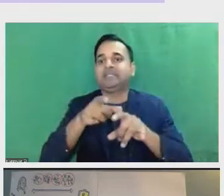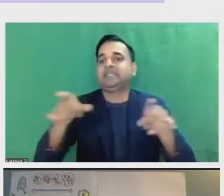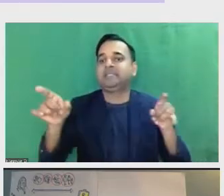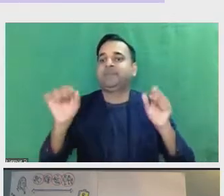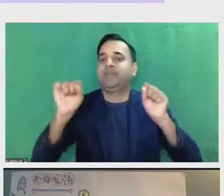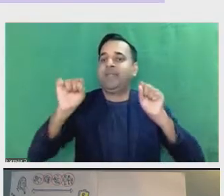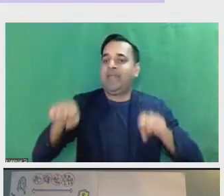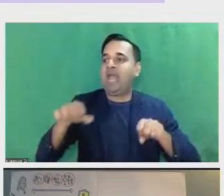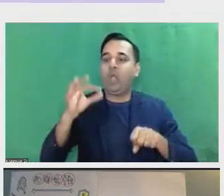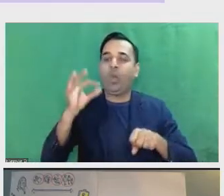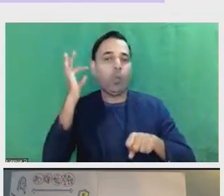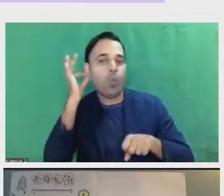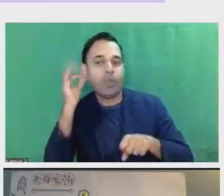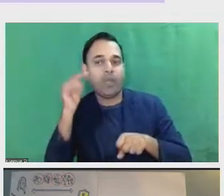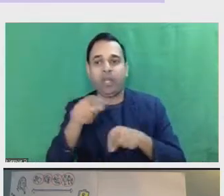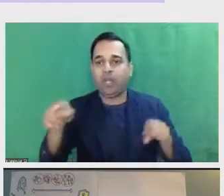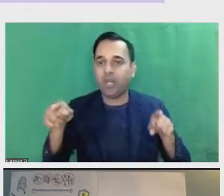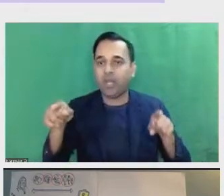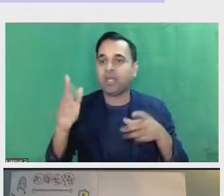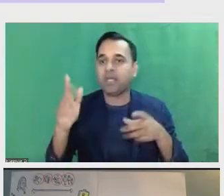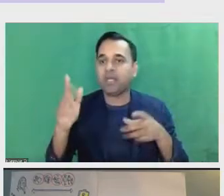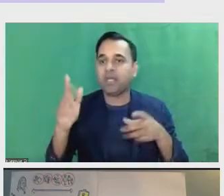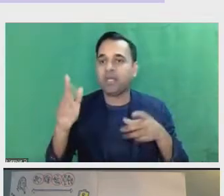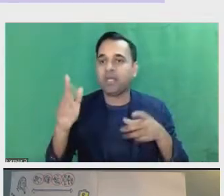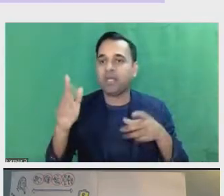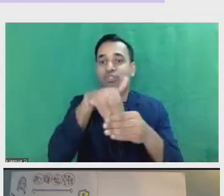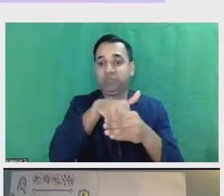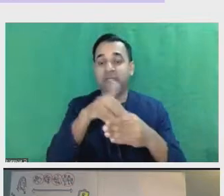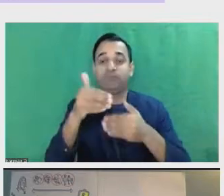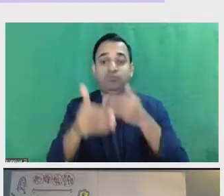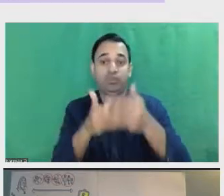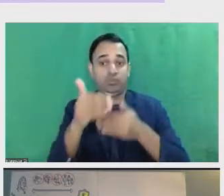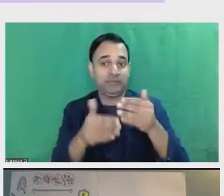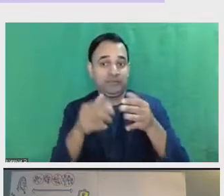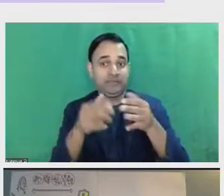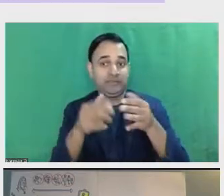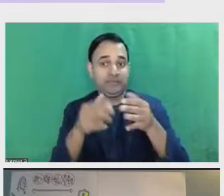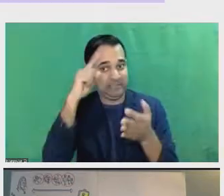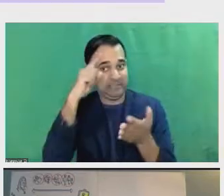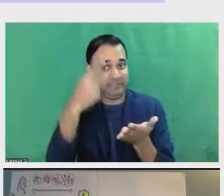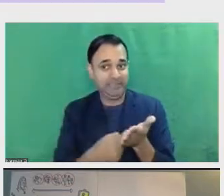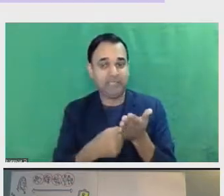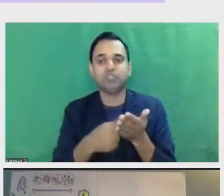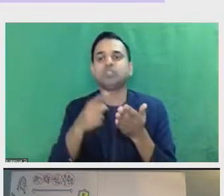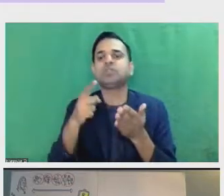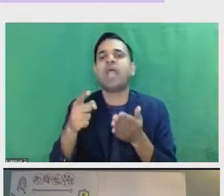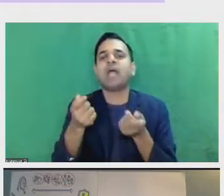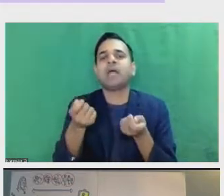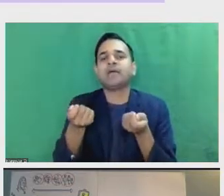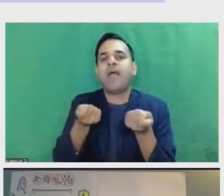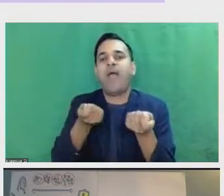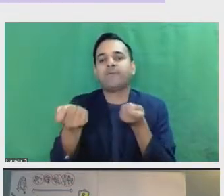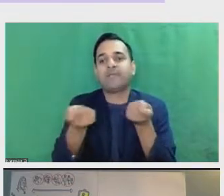of the CBD. We are not closing the gaps if we don't take action with concrete